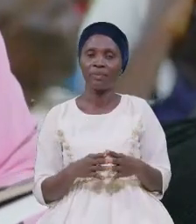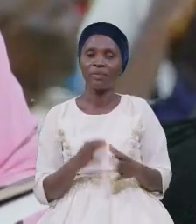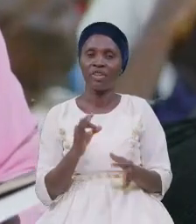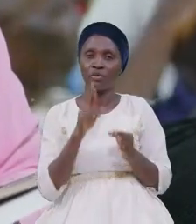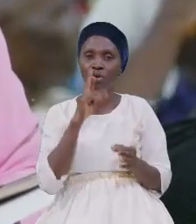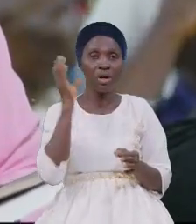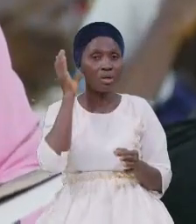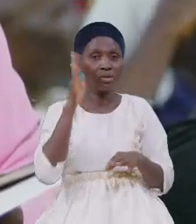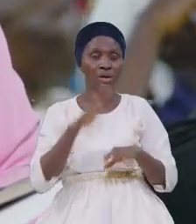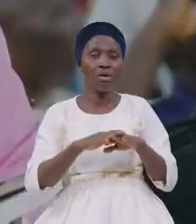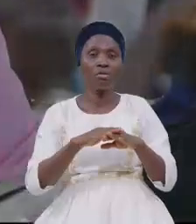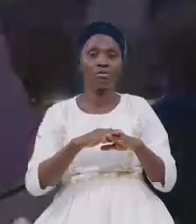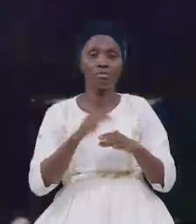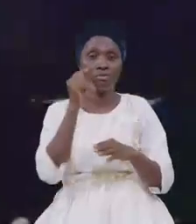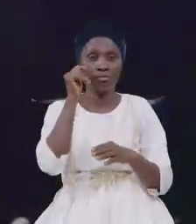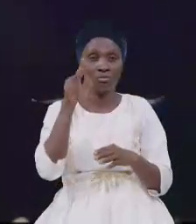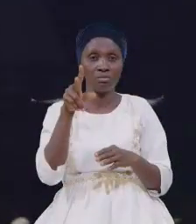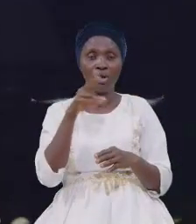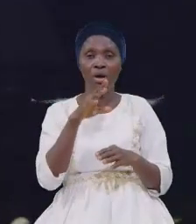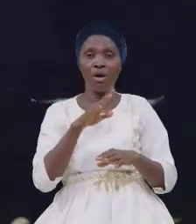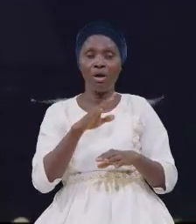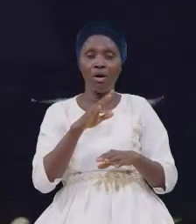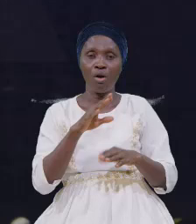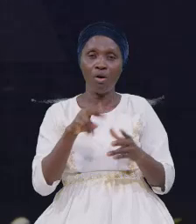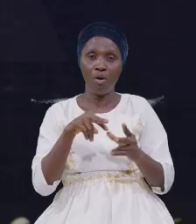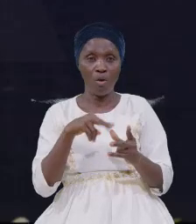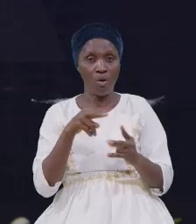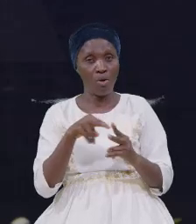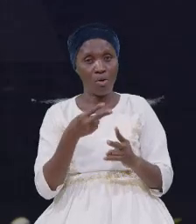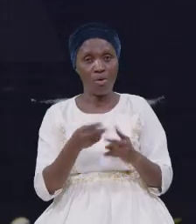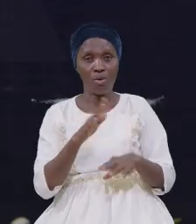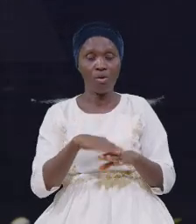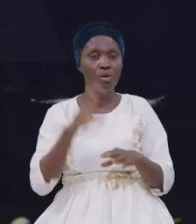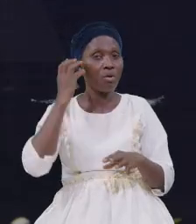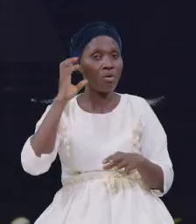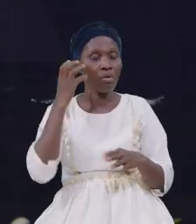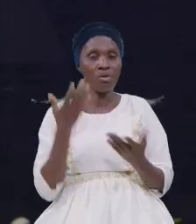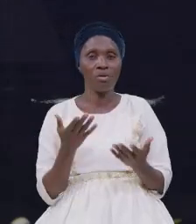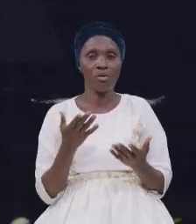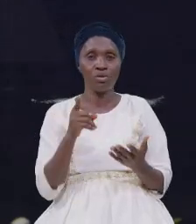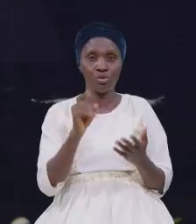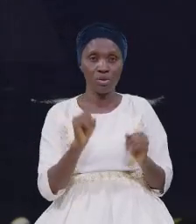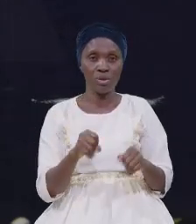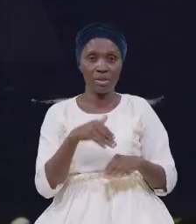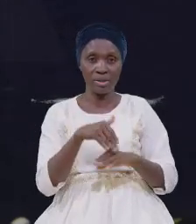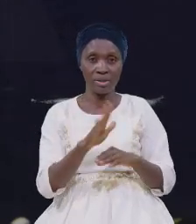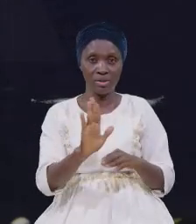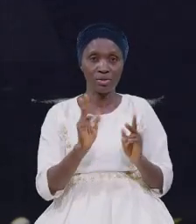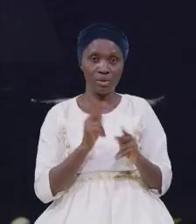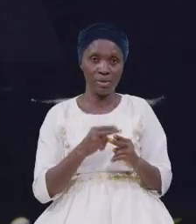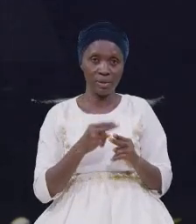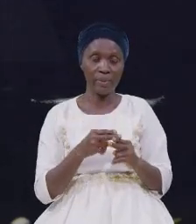and you just gave your life to Christ, send your name, phone number,